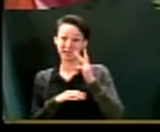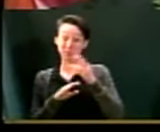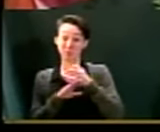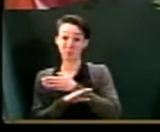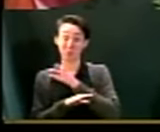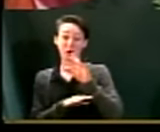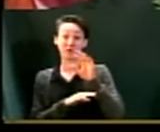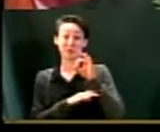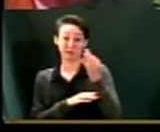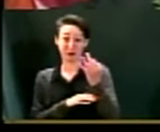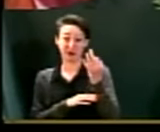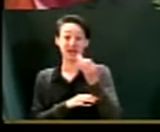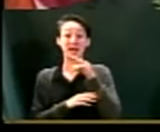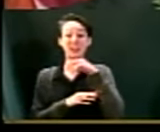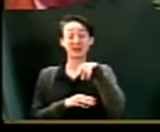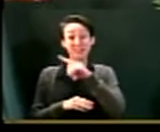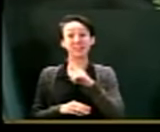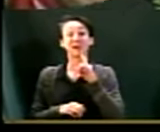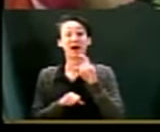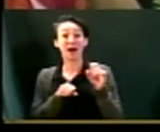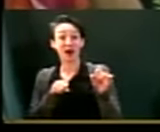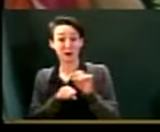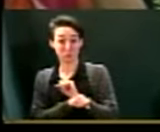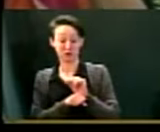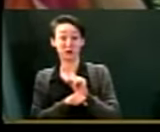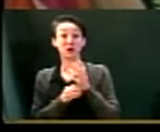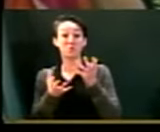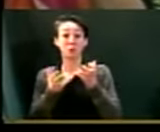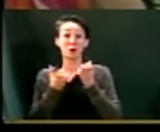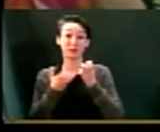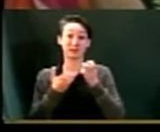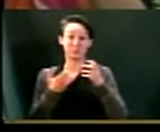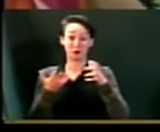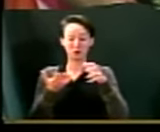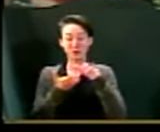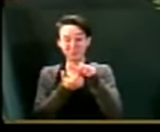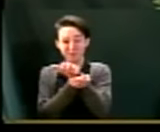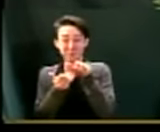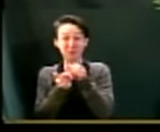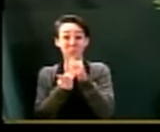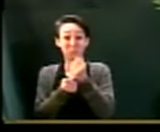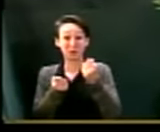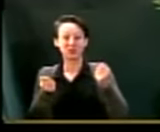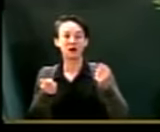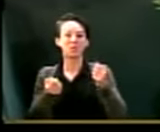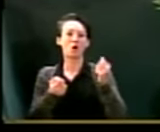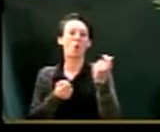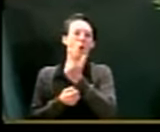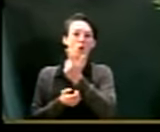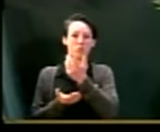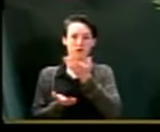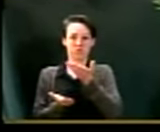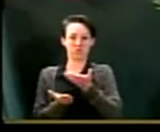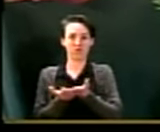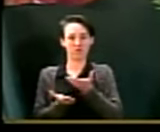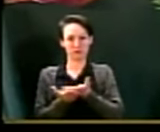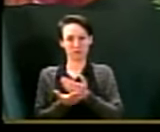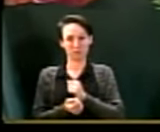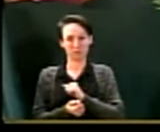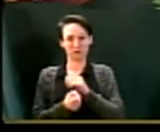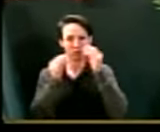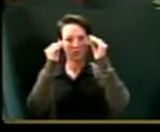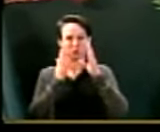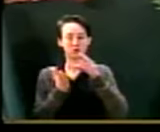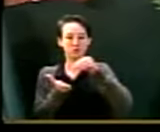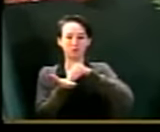to erase all of that evidence that all of our teachers have put into the system, along with any way of proving